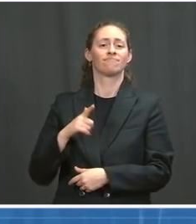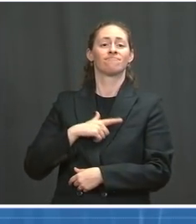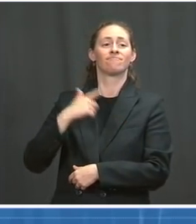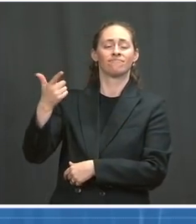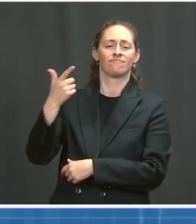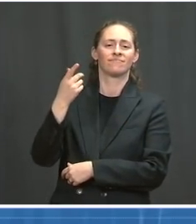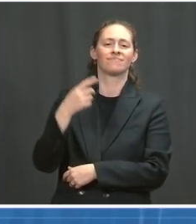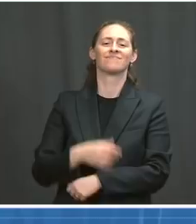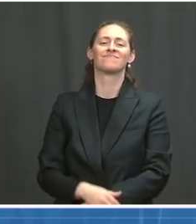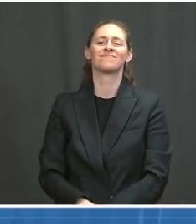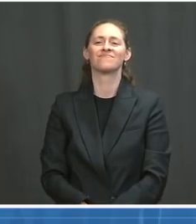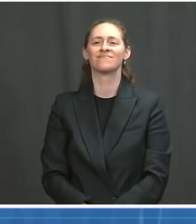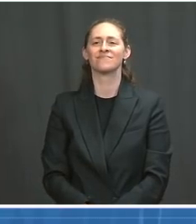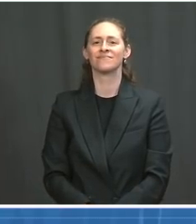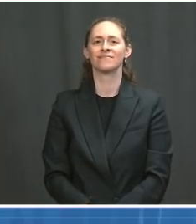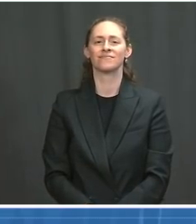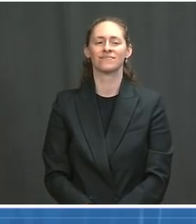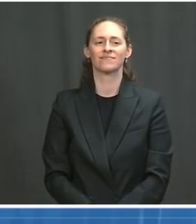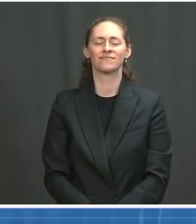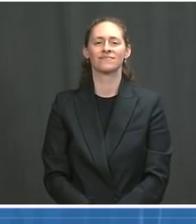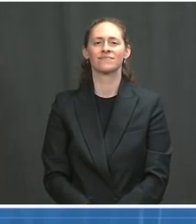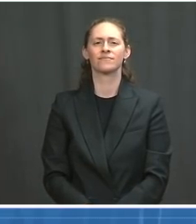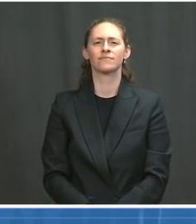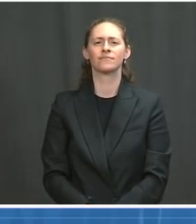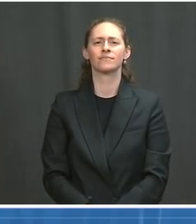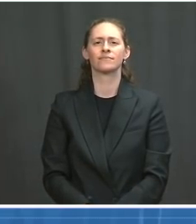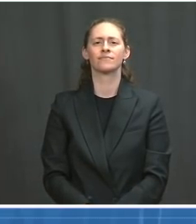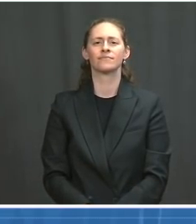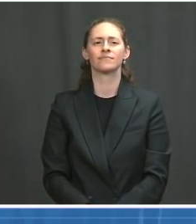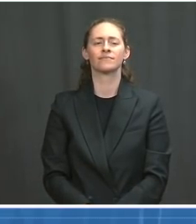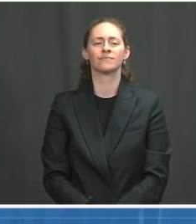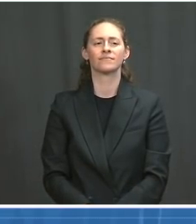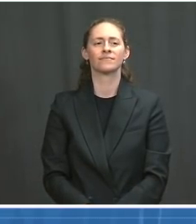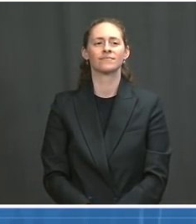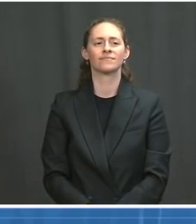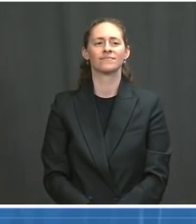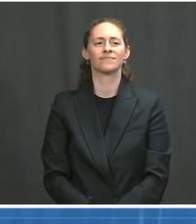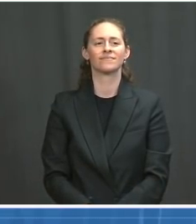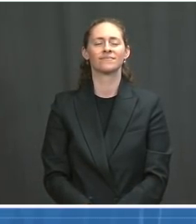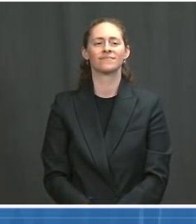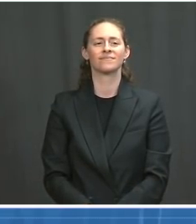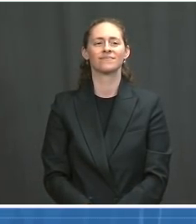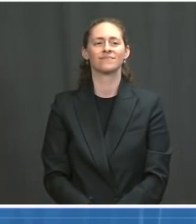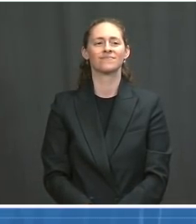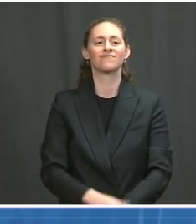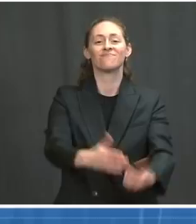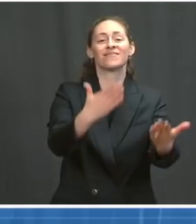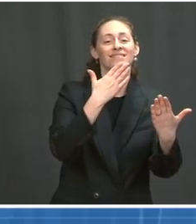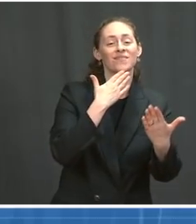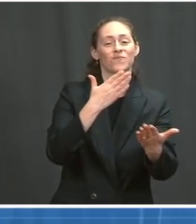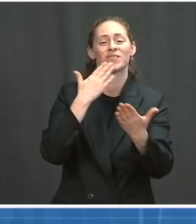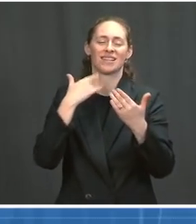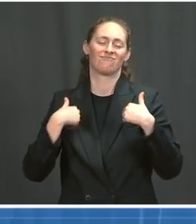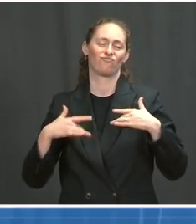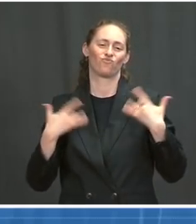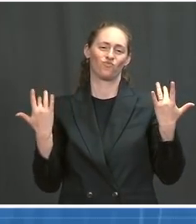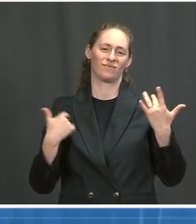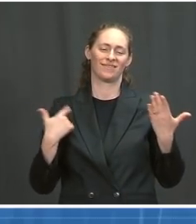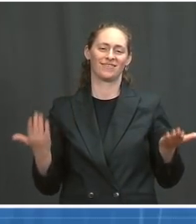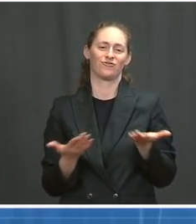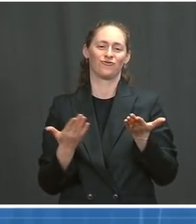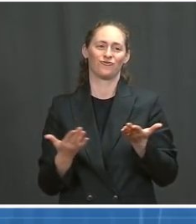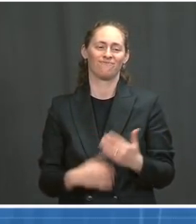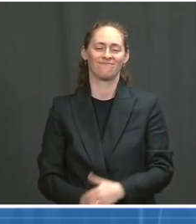Thanks so much, Dr. Fauci. I appreciate it. And it's great to be with all of you again this morning. I want to say a few words about our